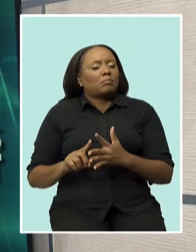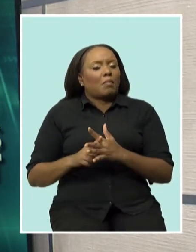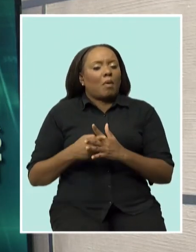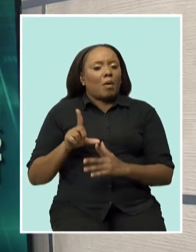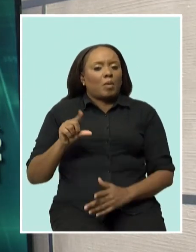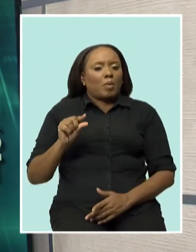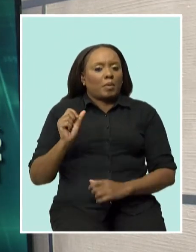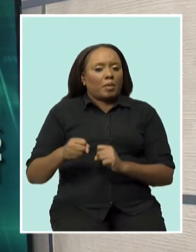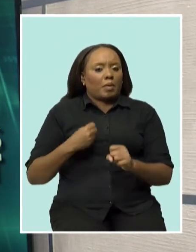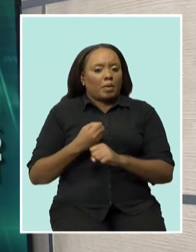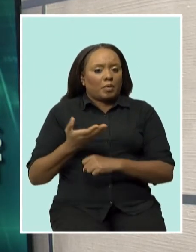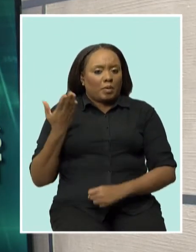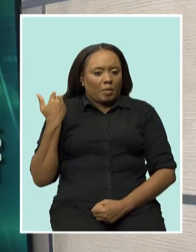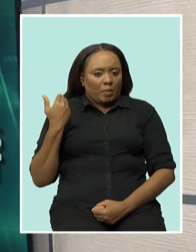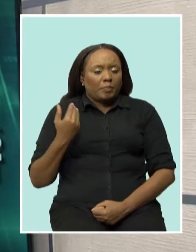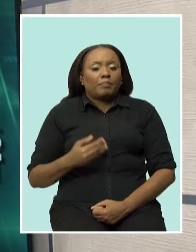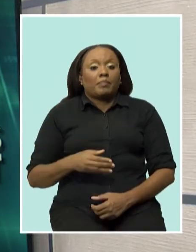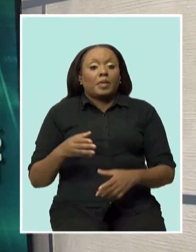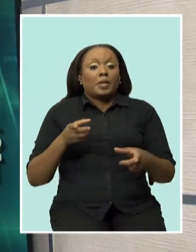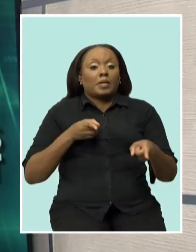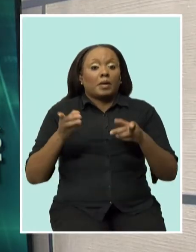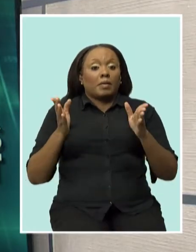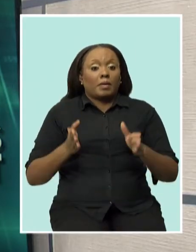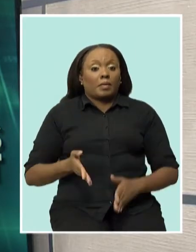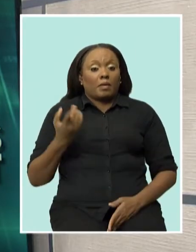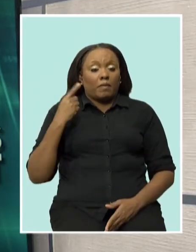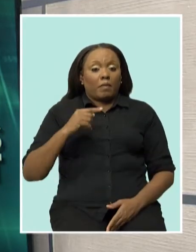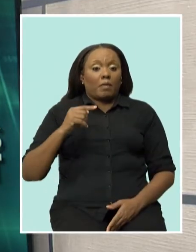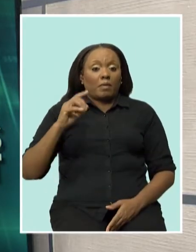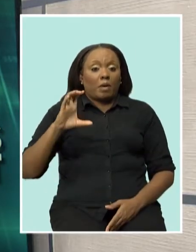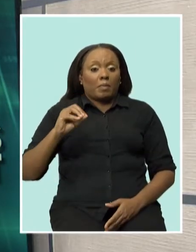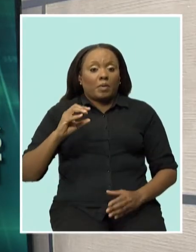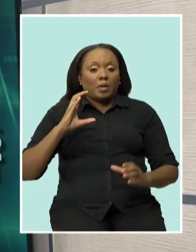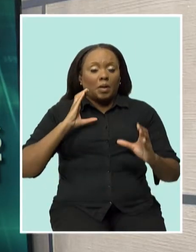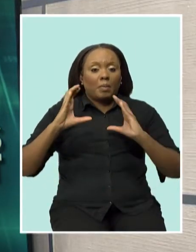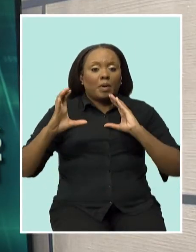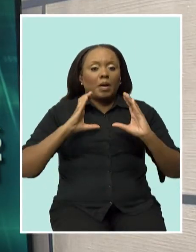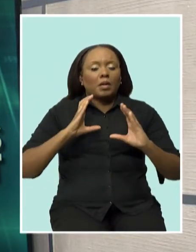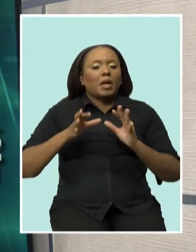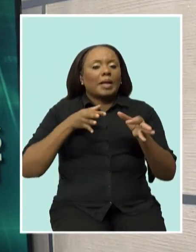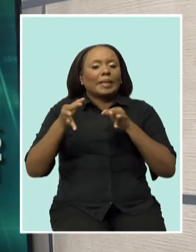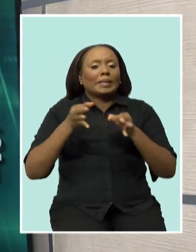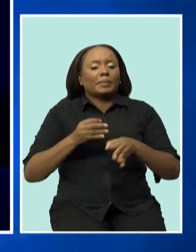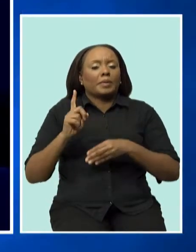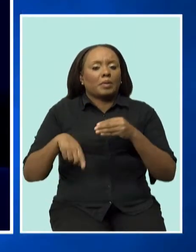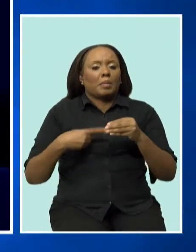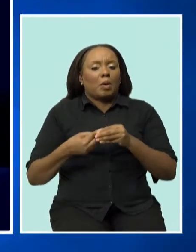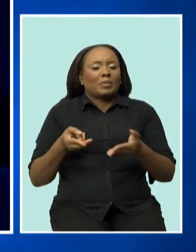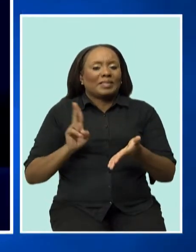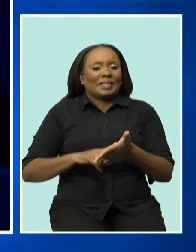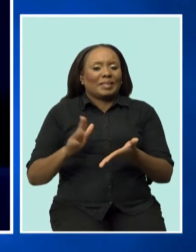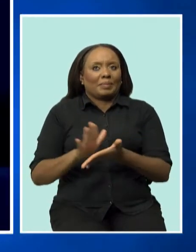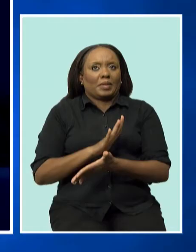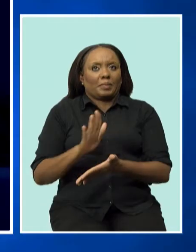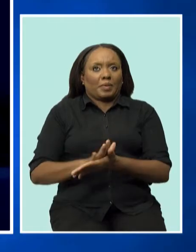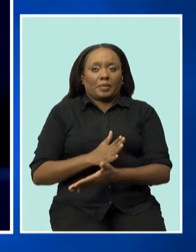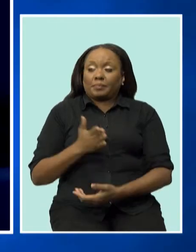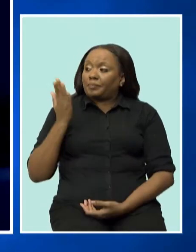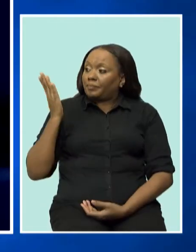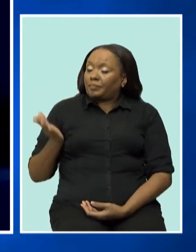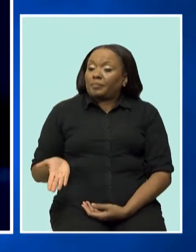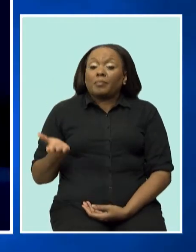Director of Corporate Communications, Deborah Johnson, told the business report about the signing of the document. We are actually the